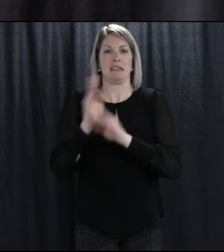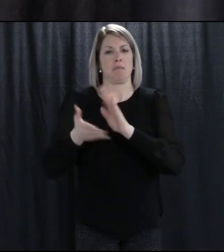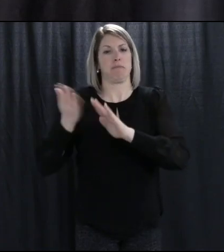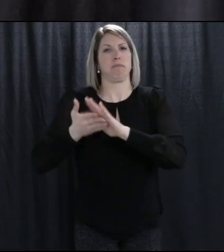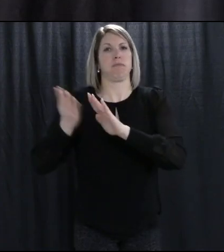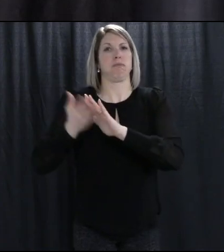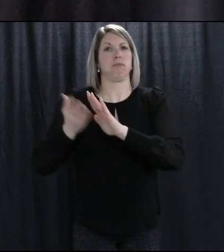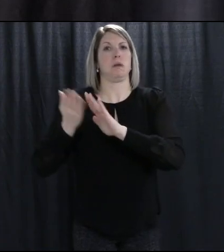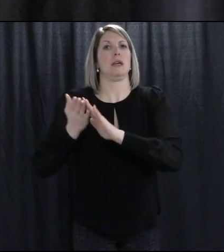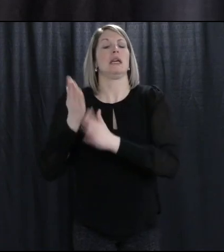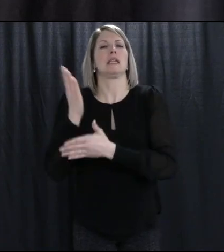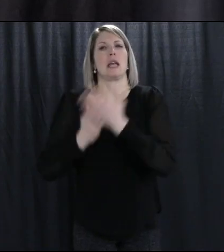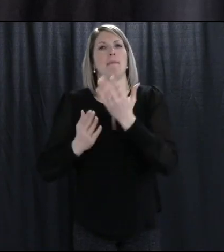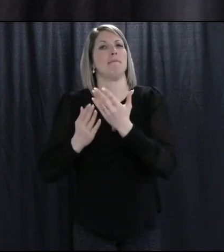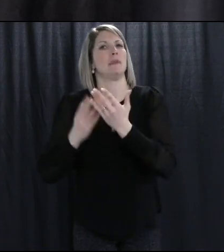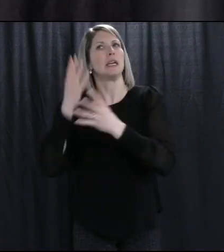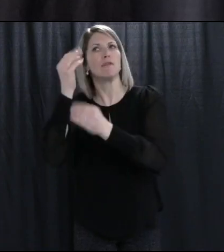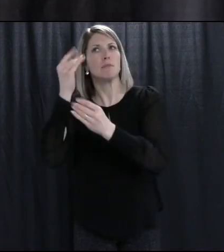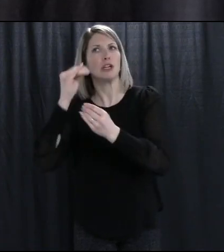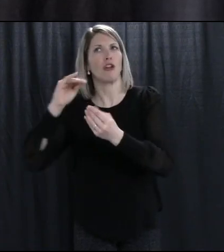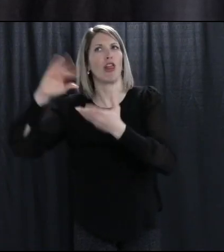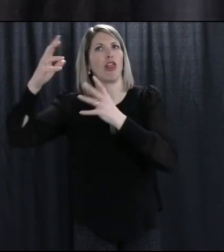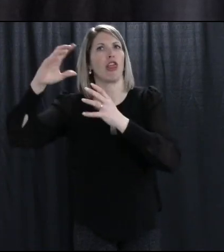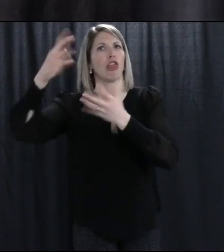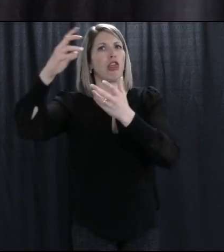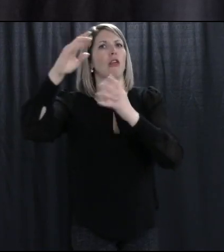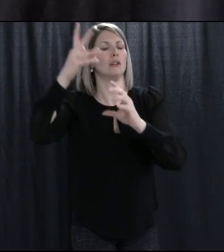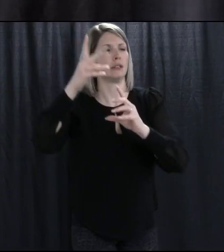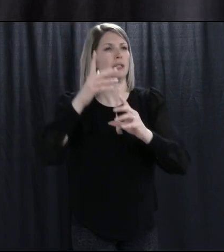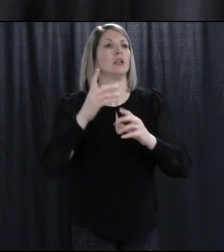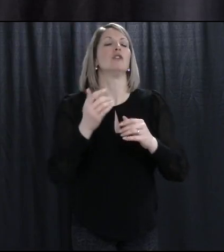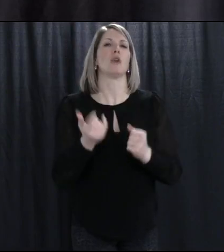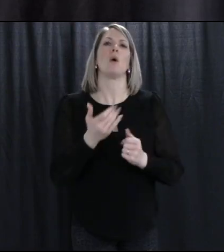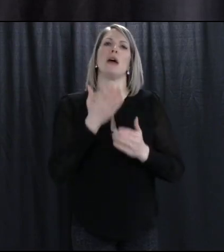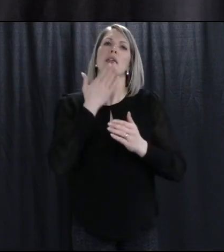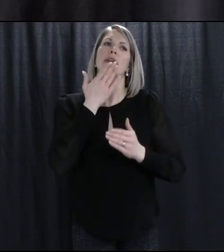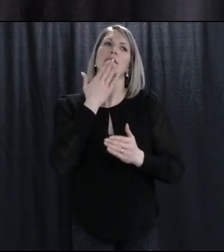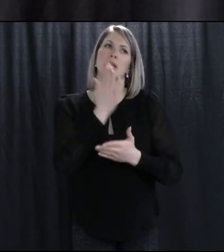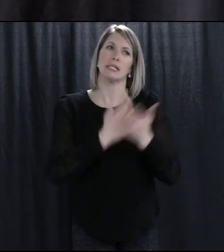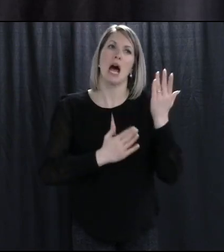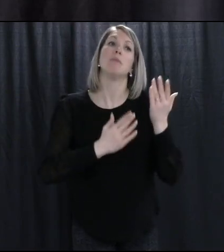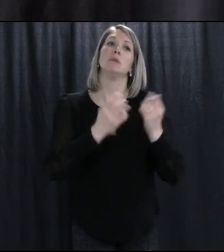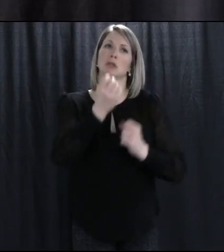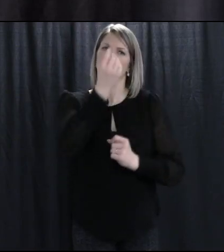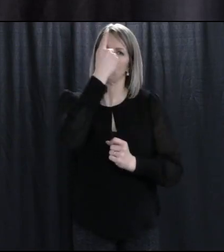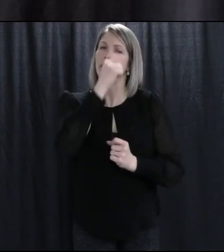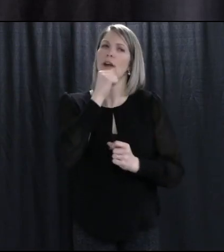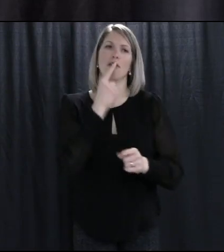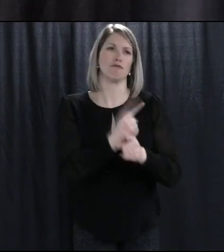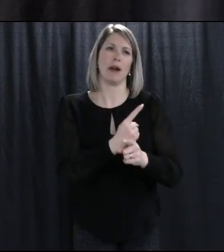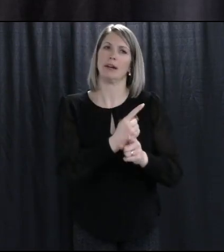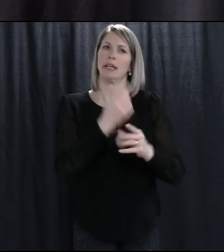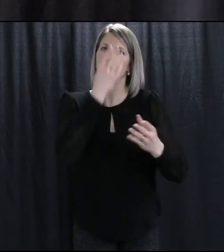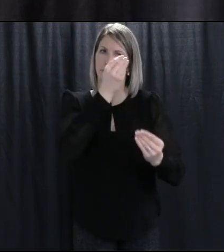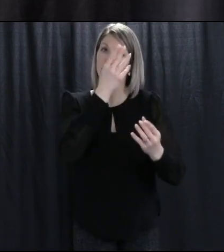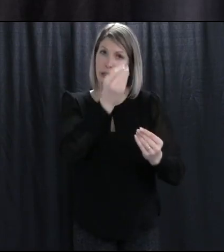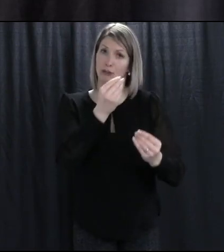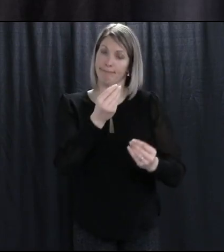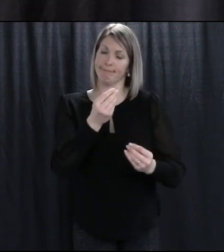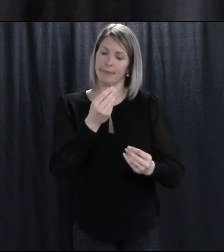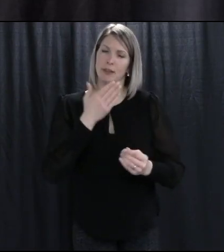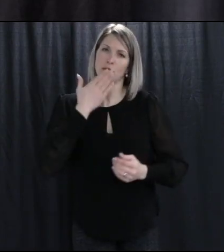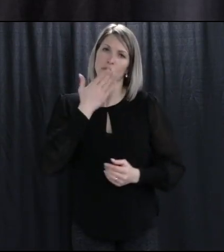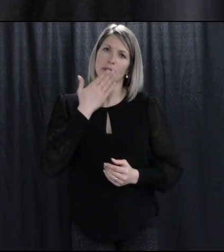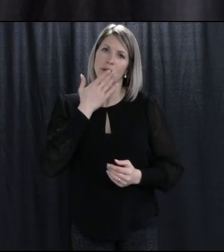trusted information out there. And to those of you who've reached out to confirm it, I appreciate that. From our point of view, enforcement is